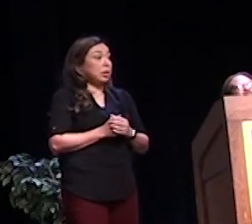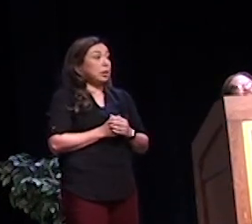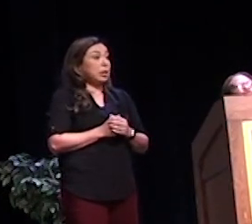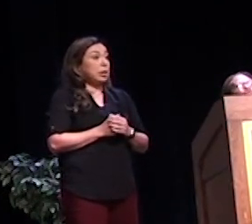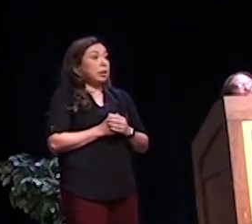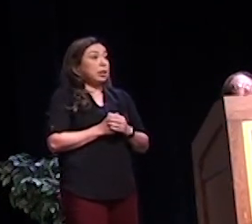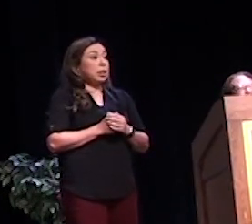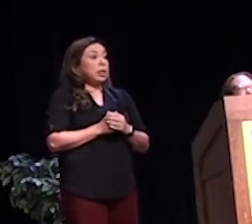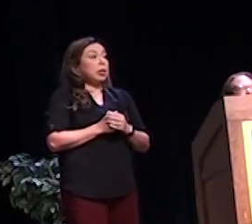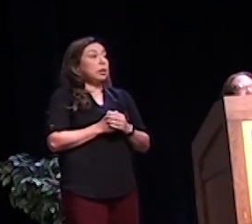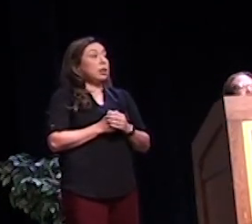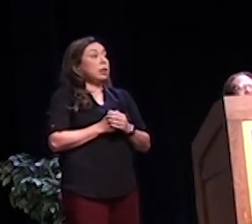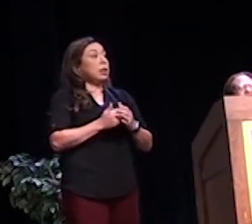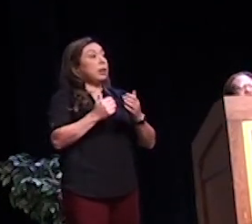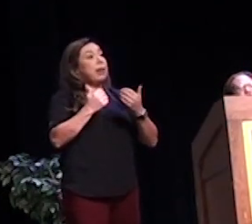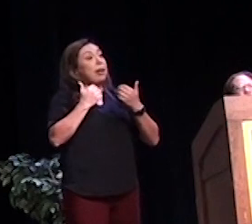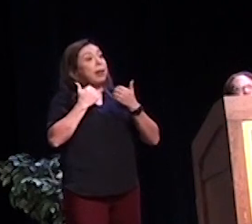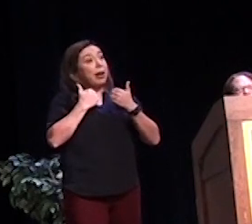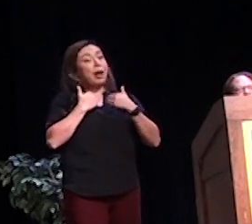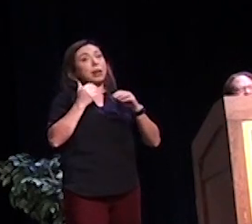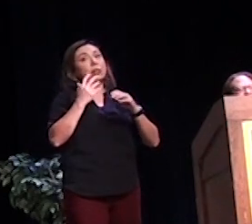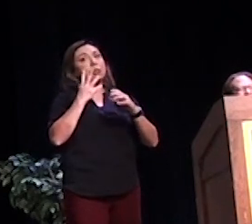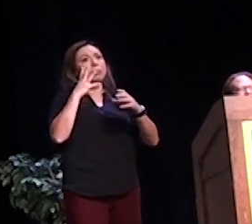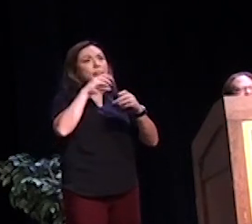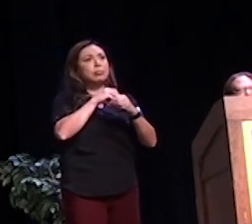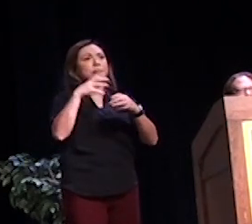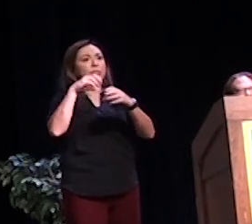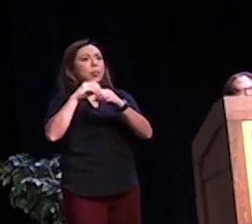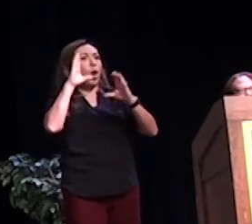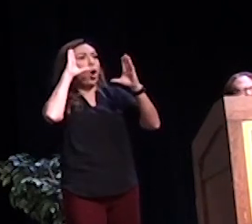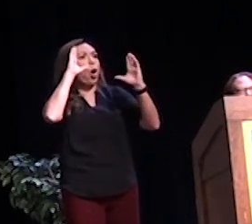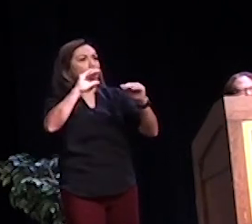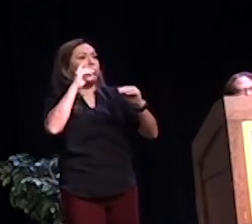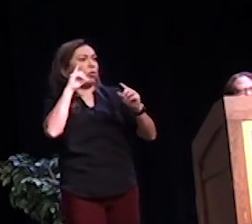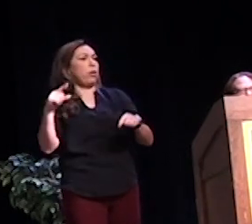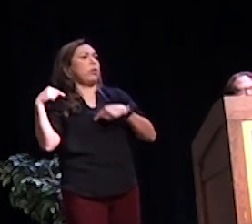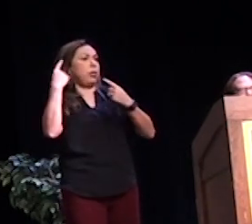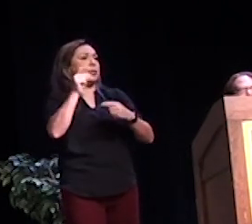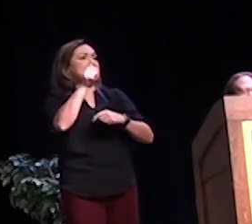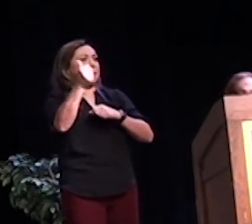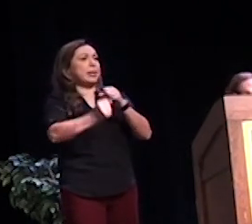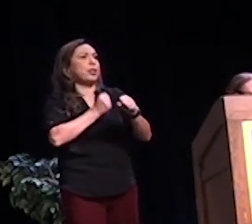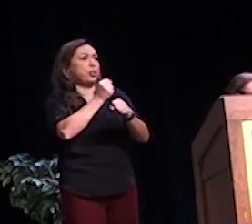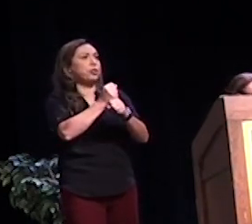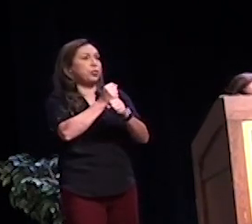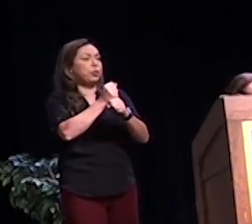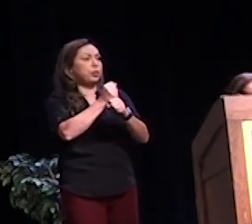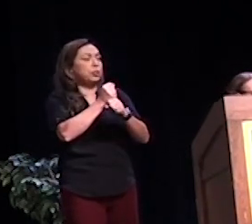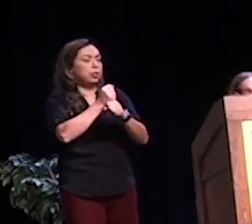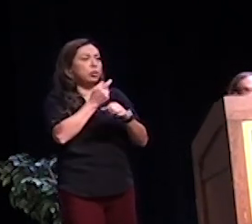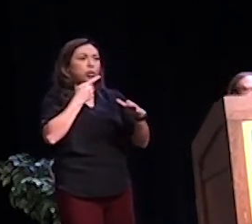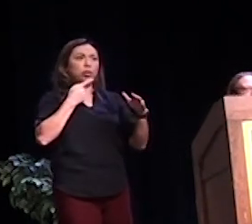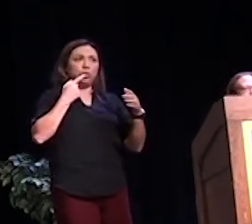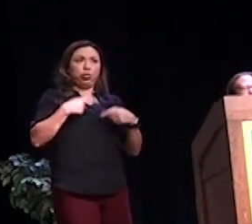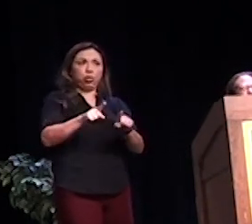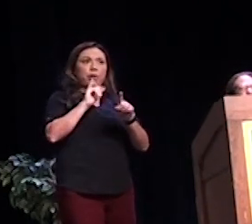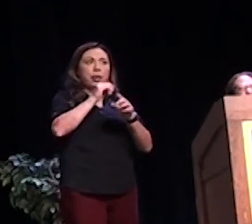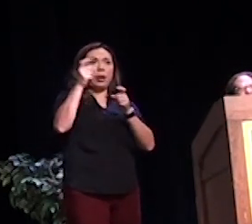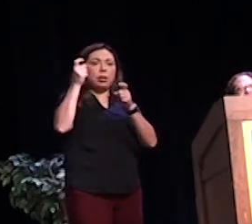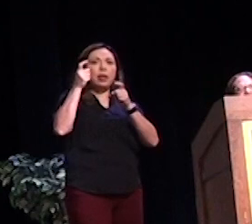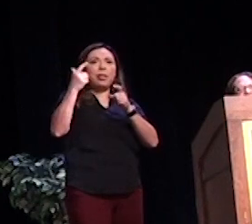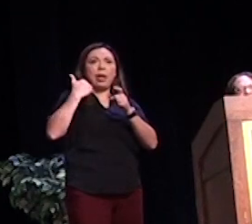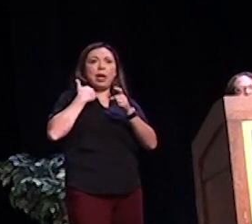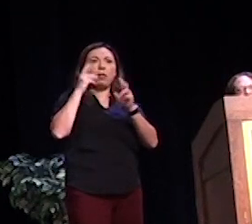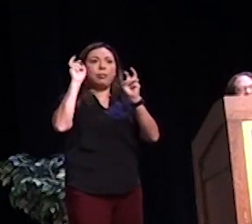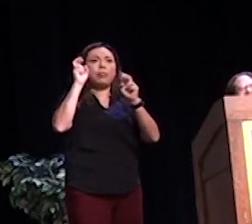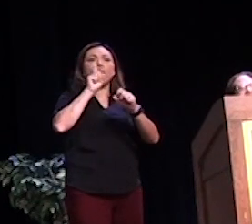has been infused with elements of hope over the past 10 years. When, during the Obama administration, it was designated as a promise